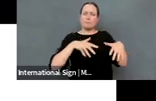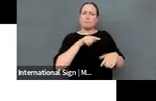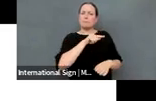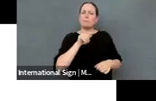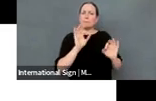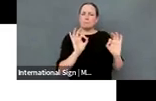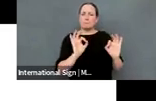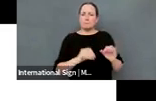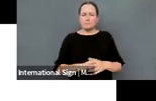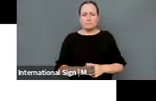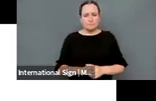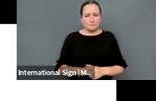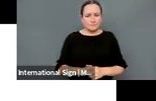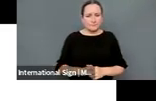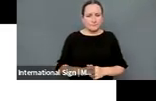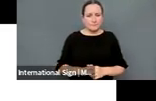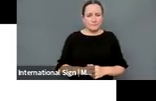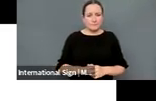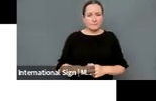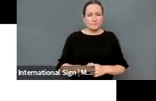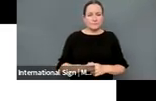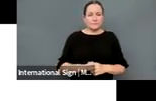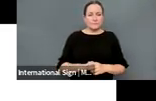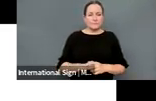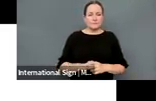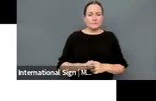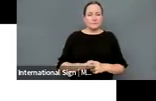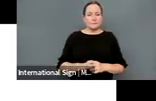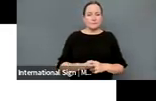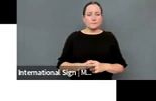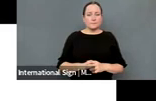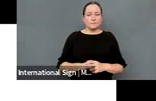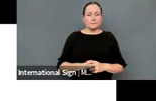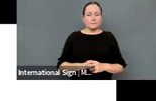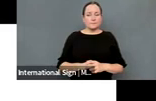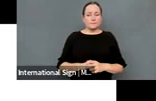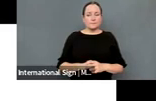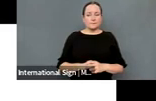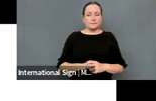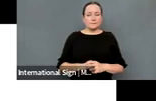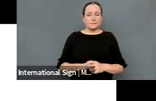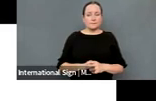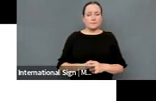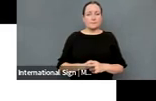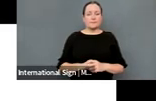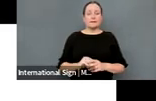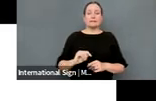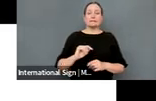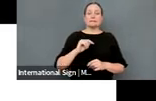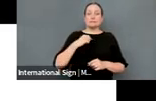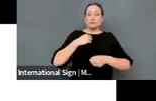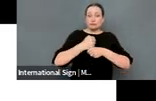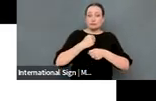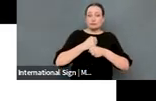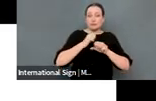social assistance system and a social insurance system that covers a wide range of